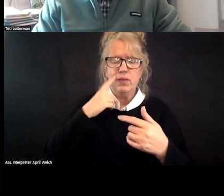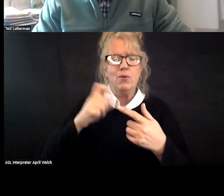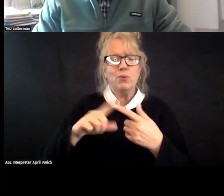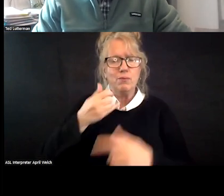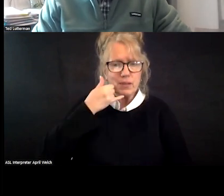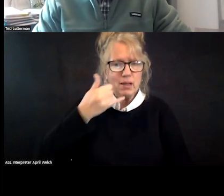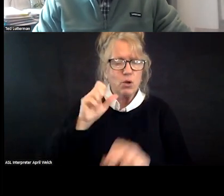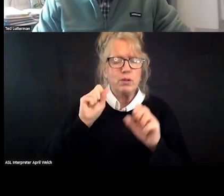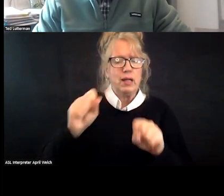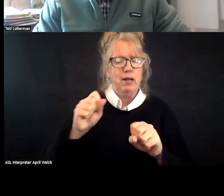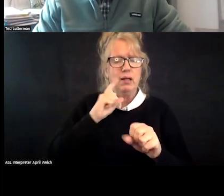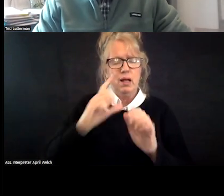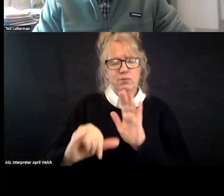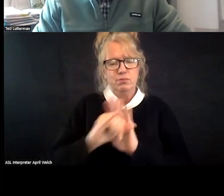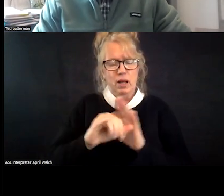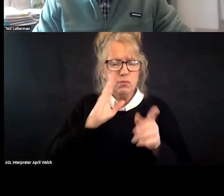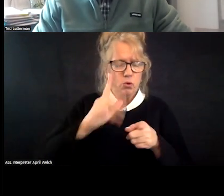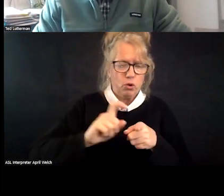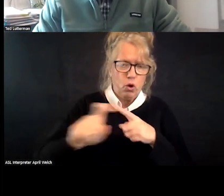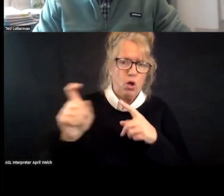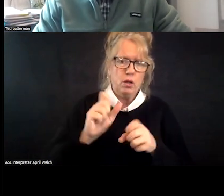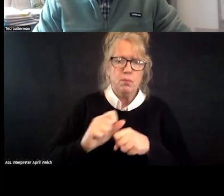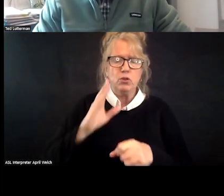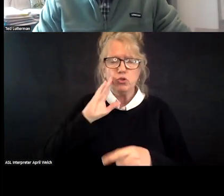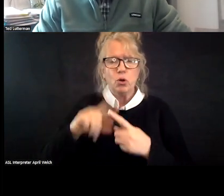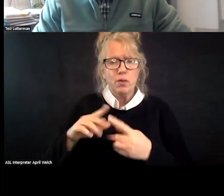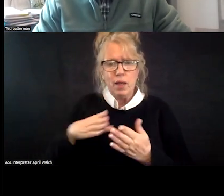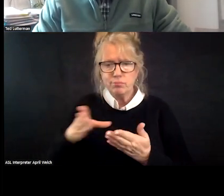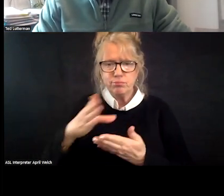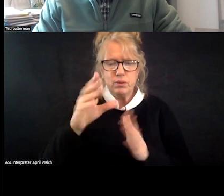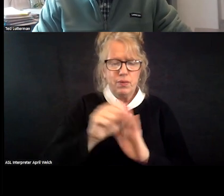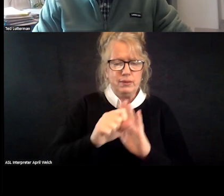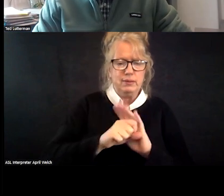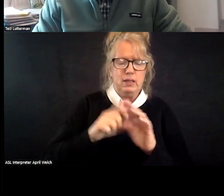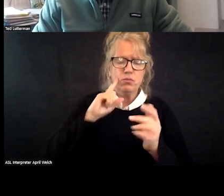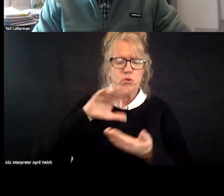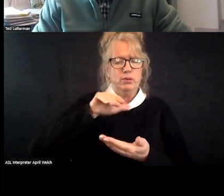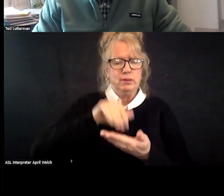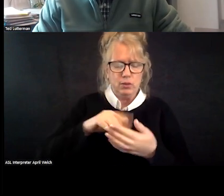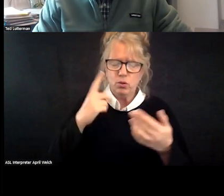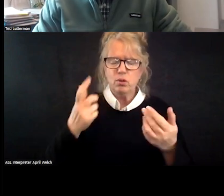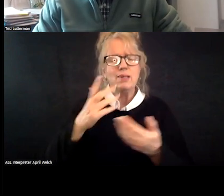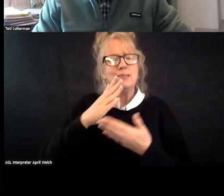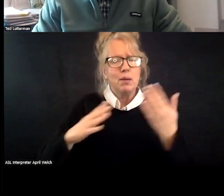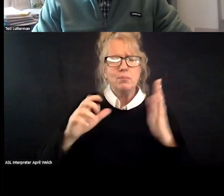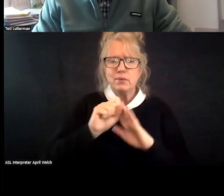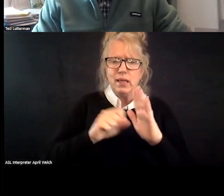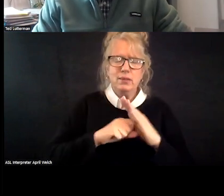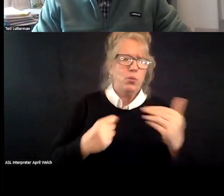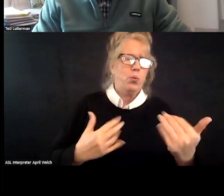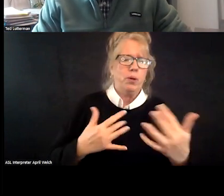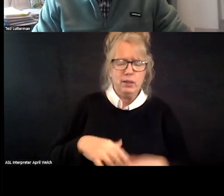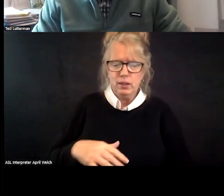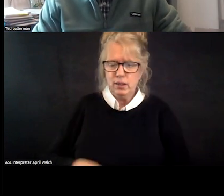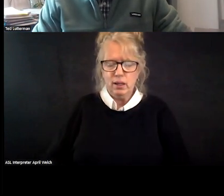to identify where somebody's calling and make sure that it gets routed in state to the closest center. But a number of states were waiting for that